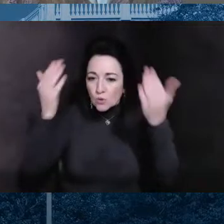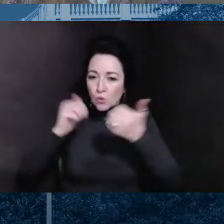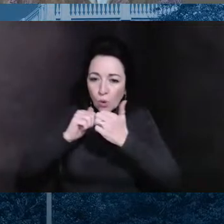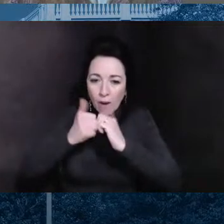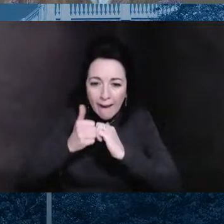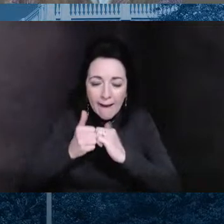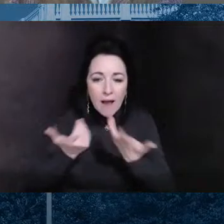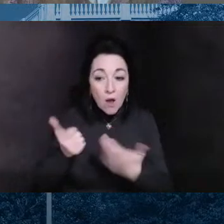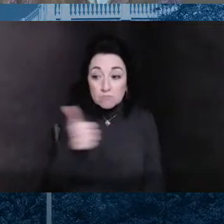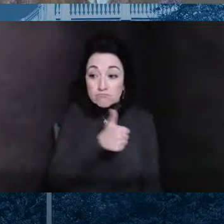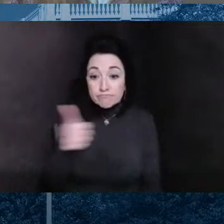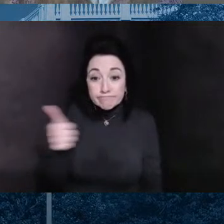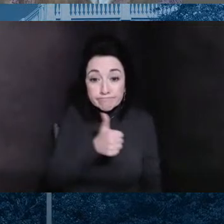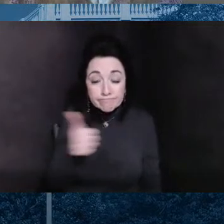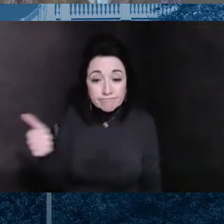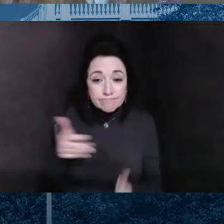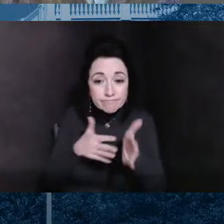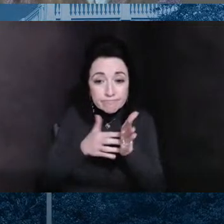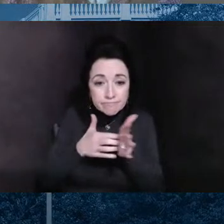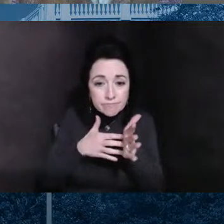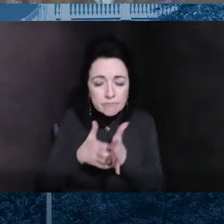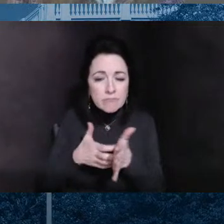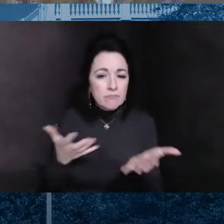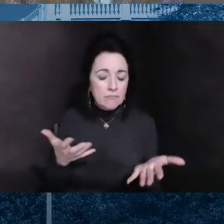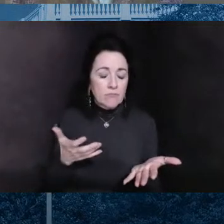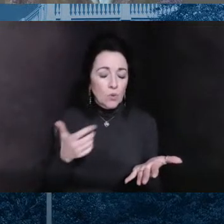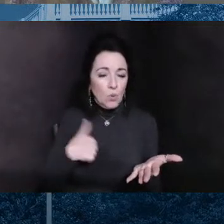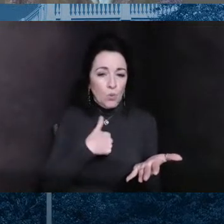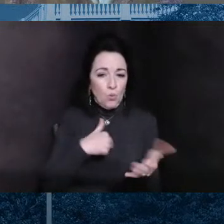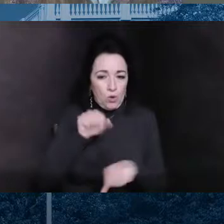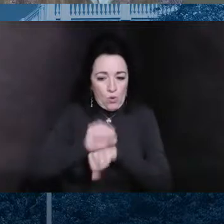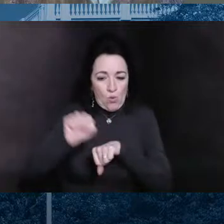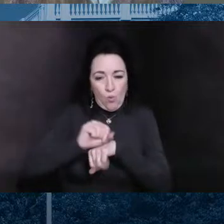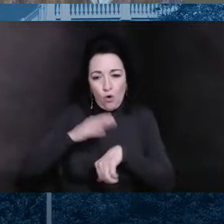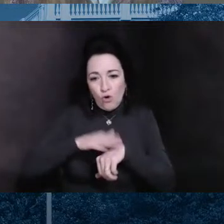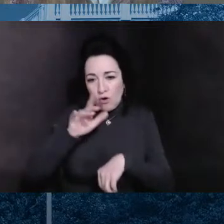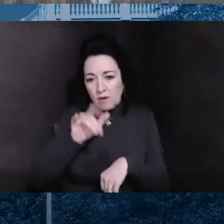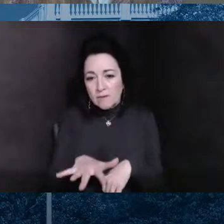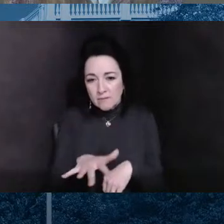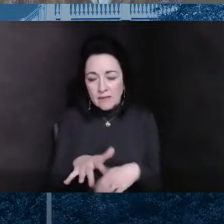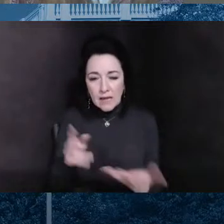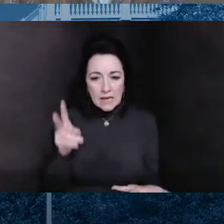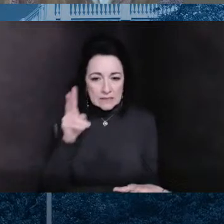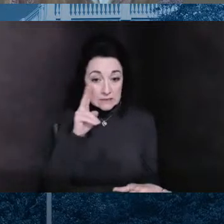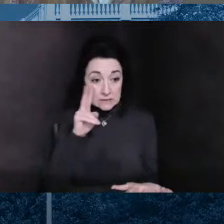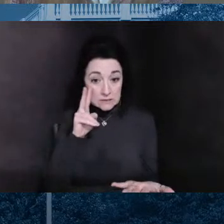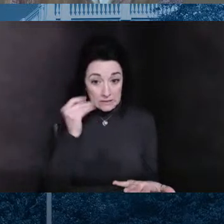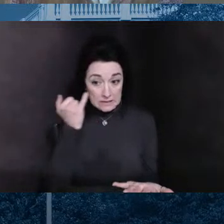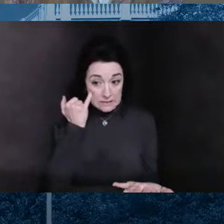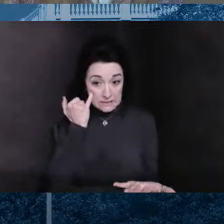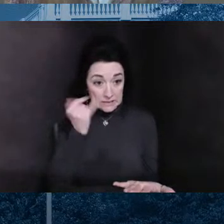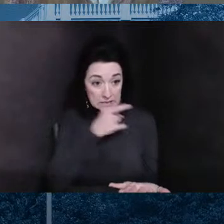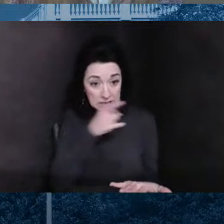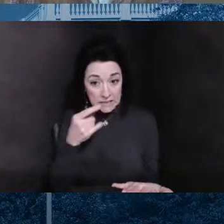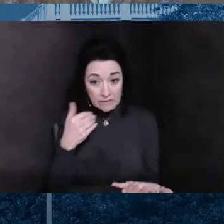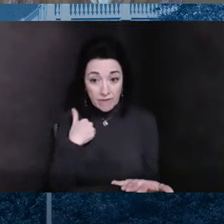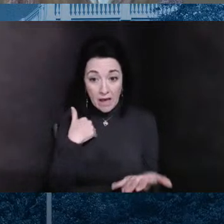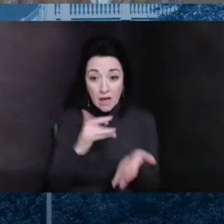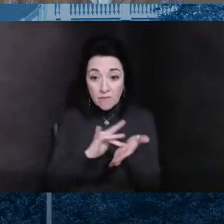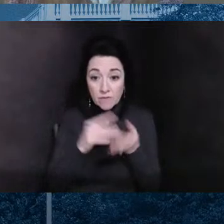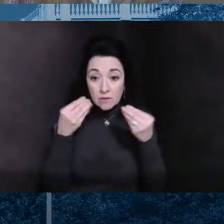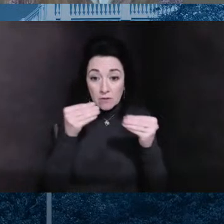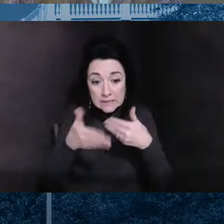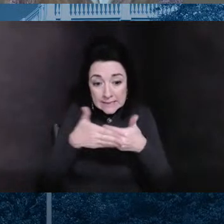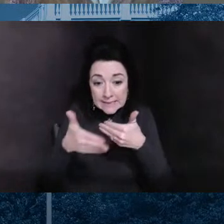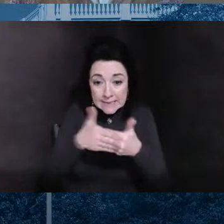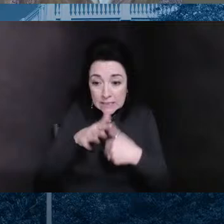know what our partners, as Dr. Rattay, can deliver in terms of pharmacies and primary care, and our